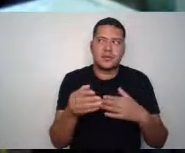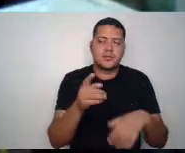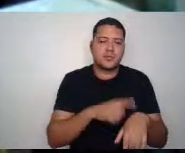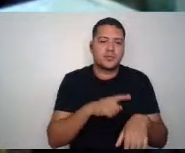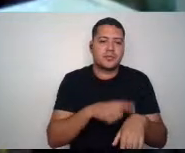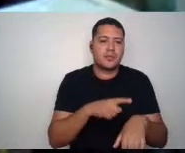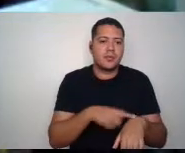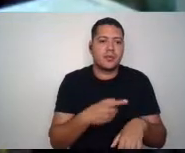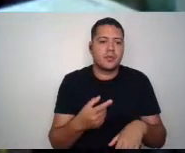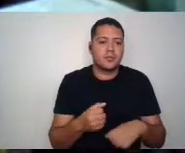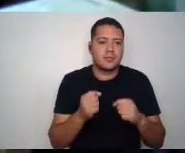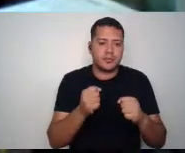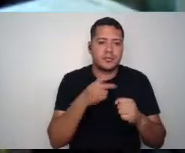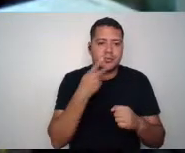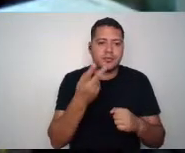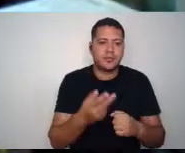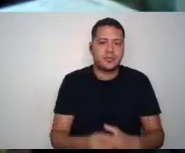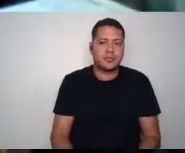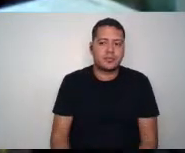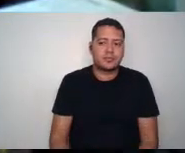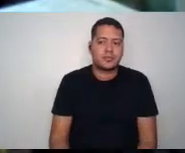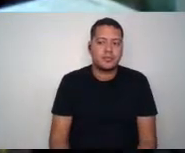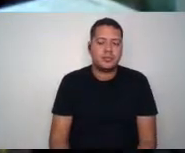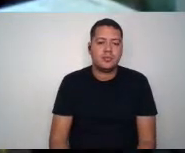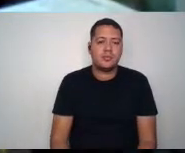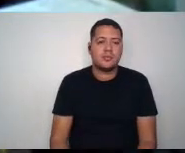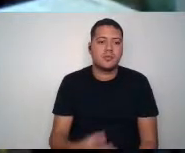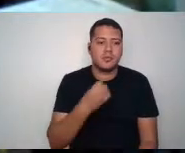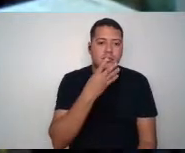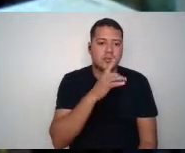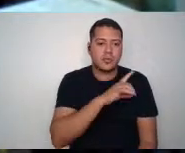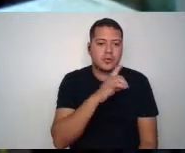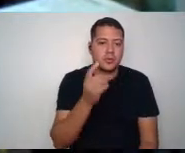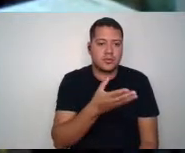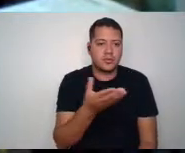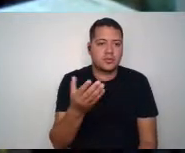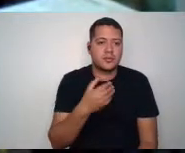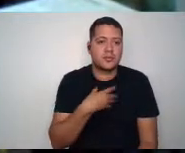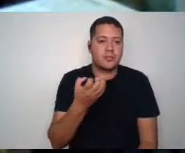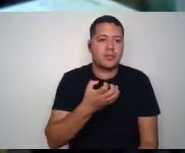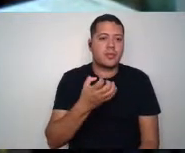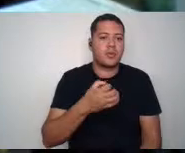you want, okay? Bom dia a todos. Quero cumprimentar.